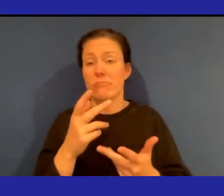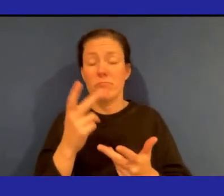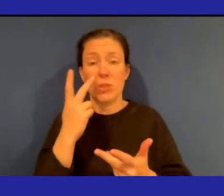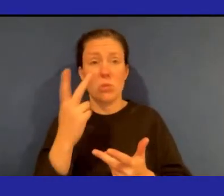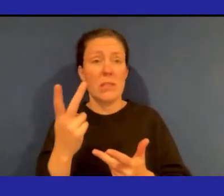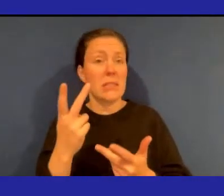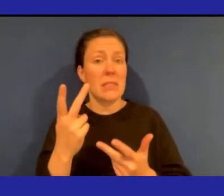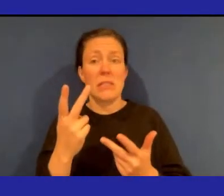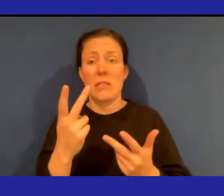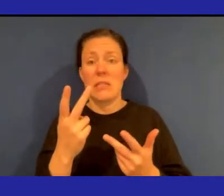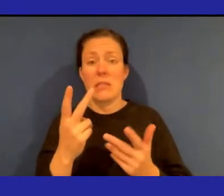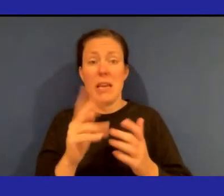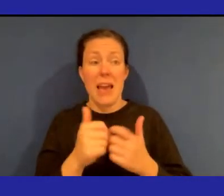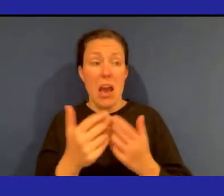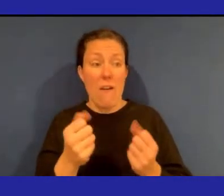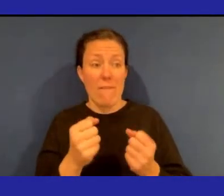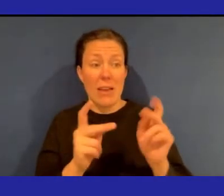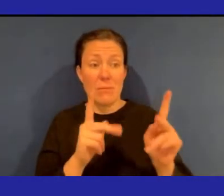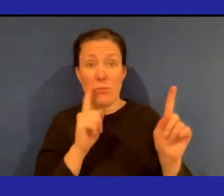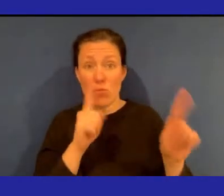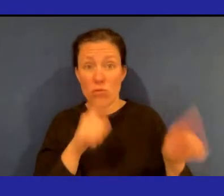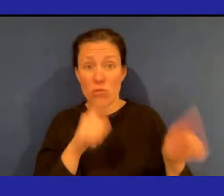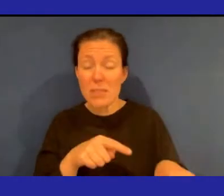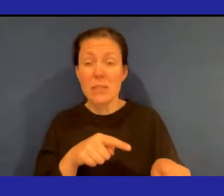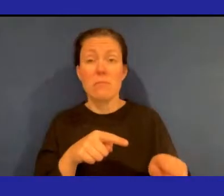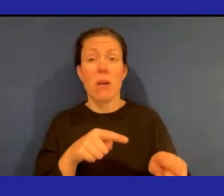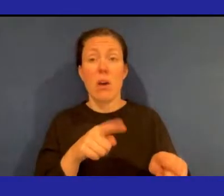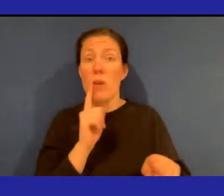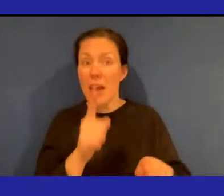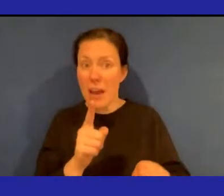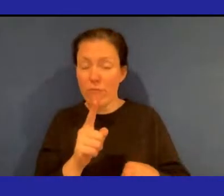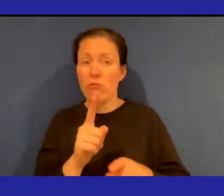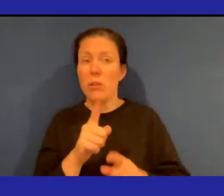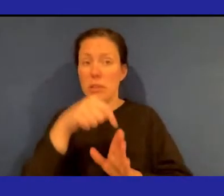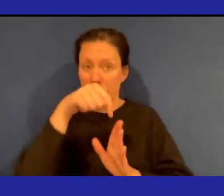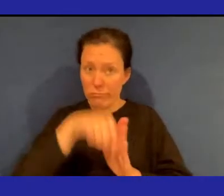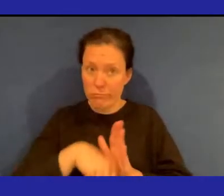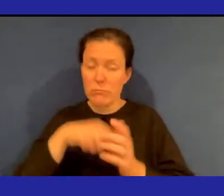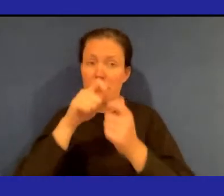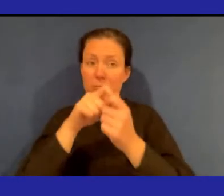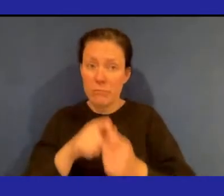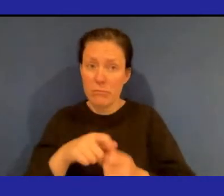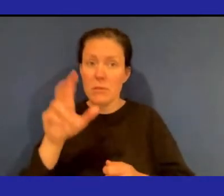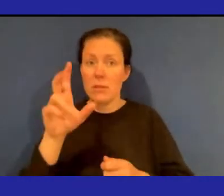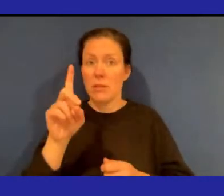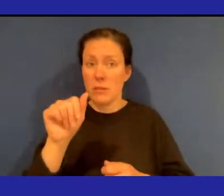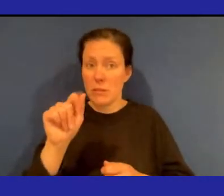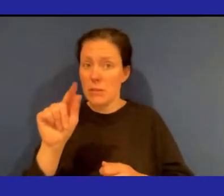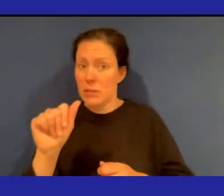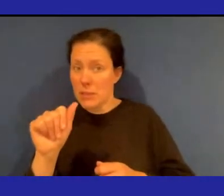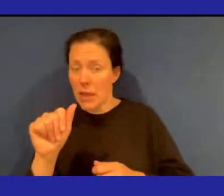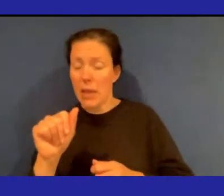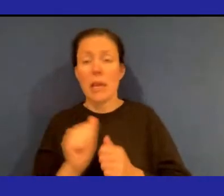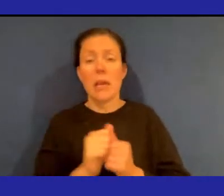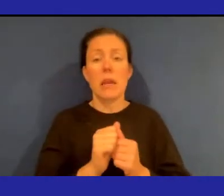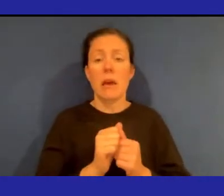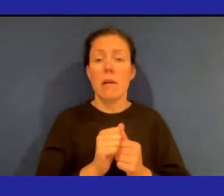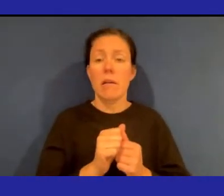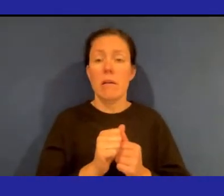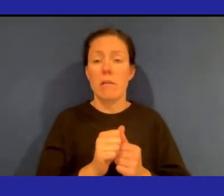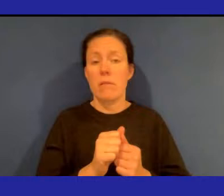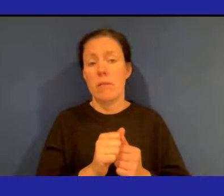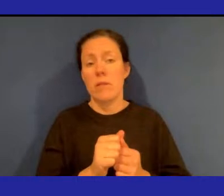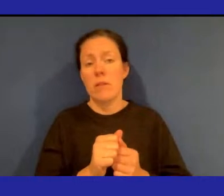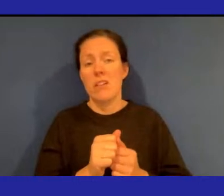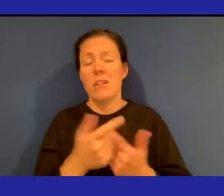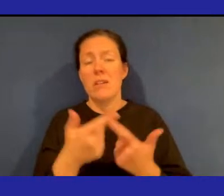find out, you have very explicit data on what you can train people to handle different